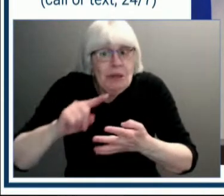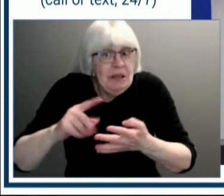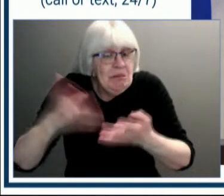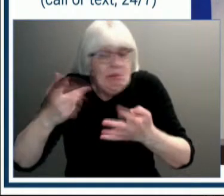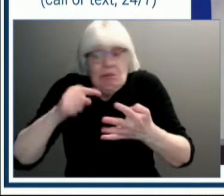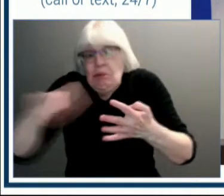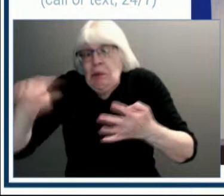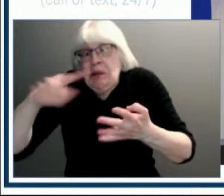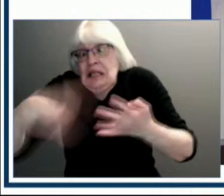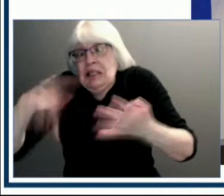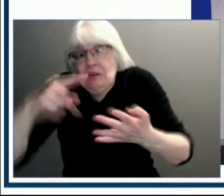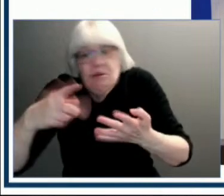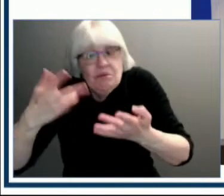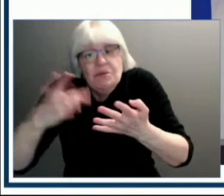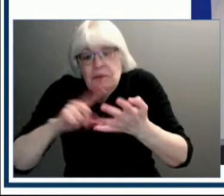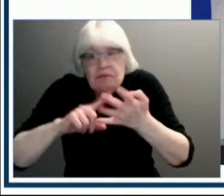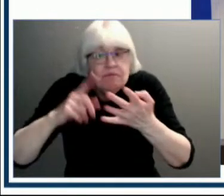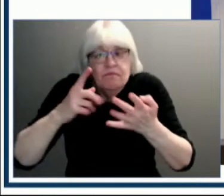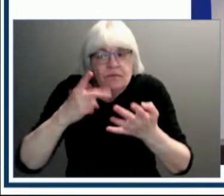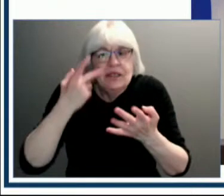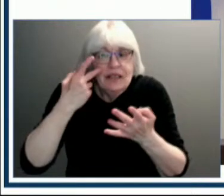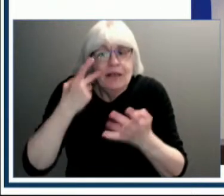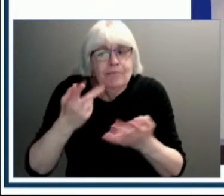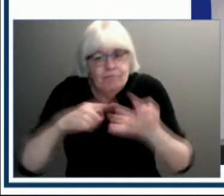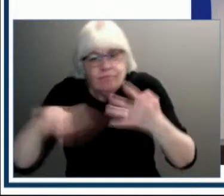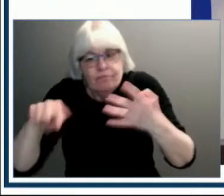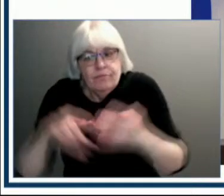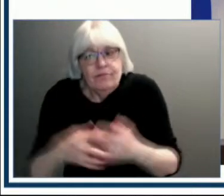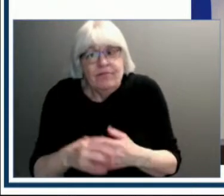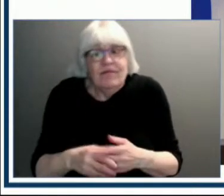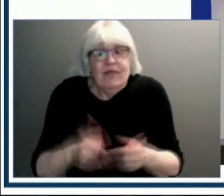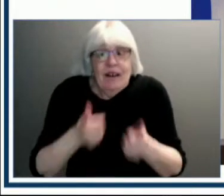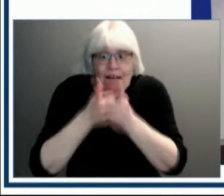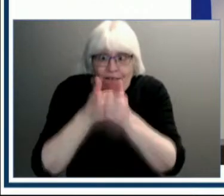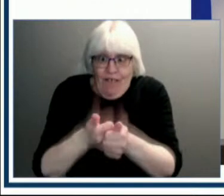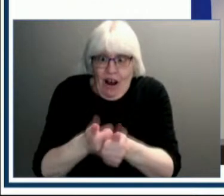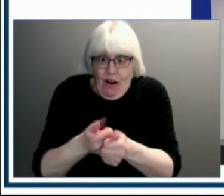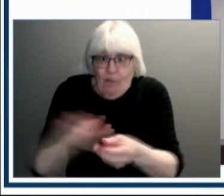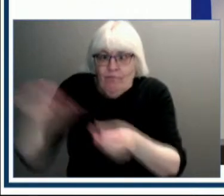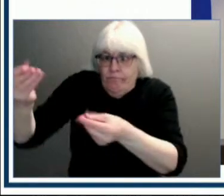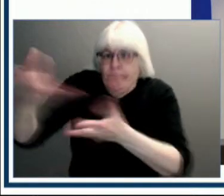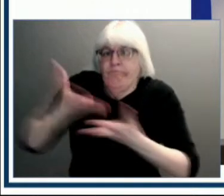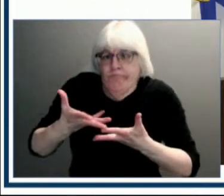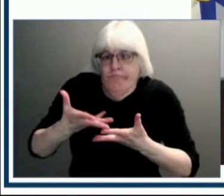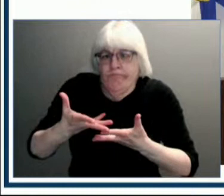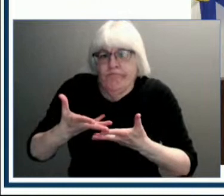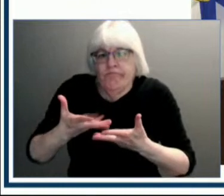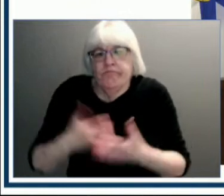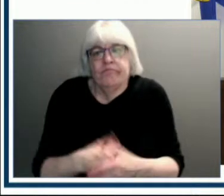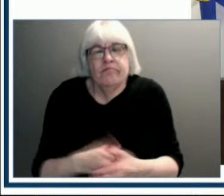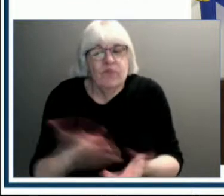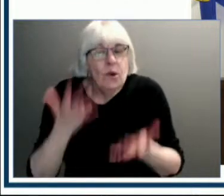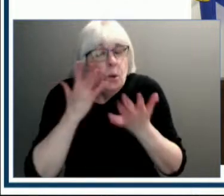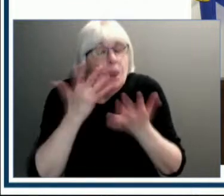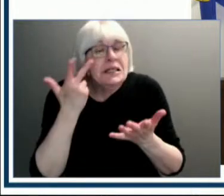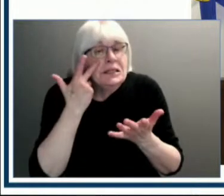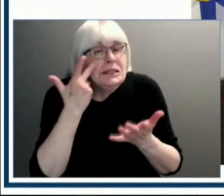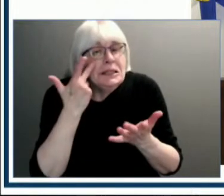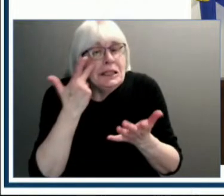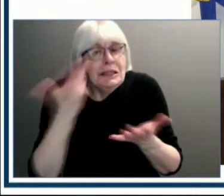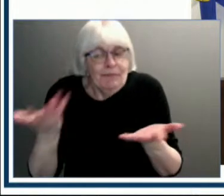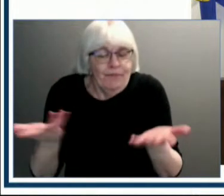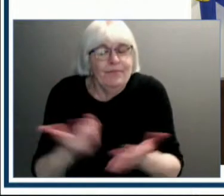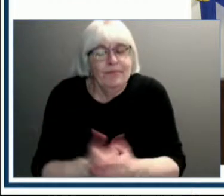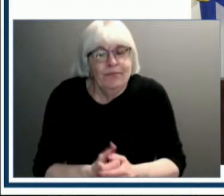have to go, but we can only go by what the suppliers indicated, and that's that they can be there by next week. Next, we'll go to Adrian